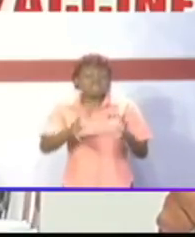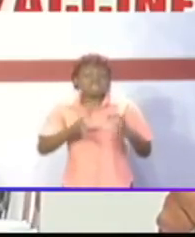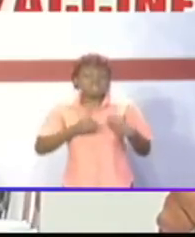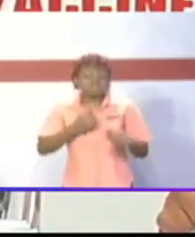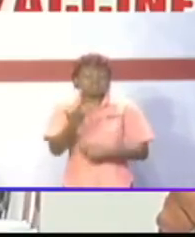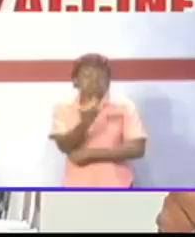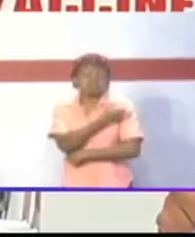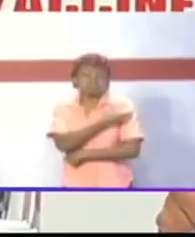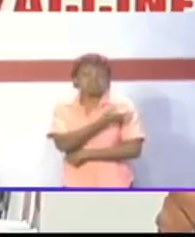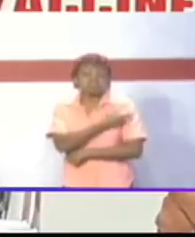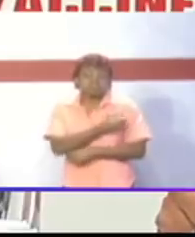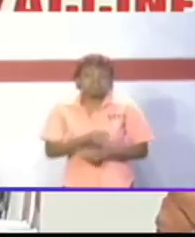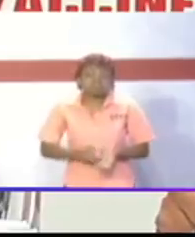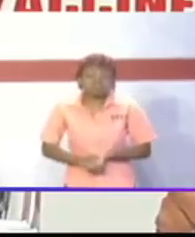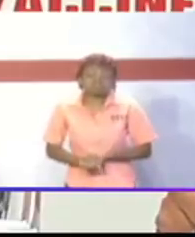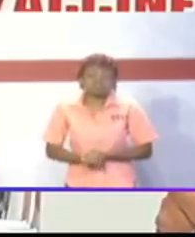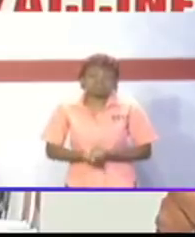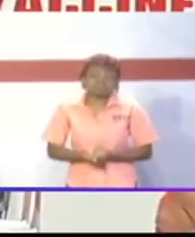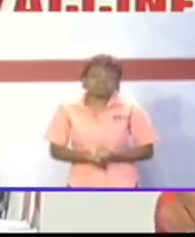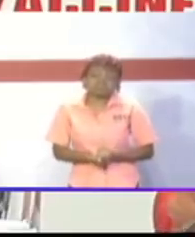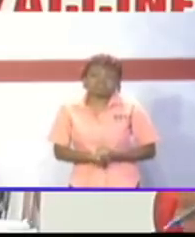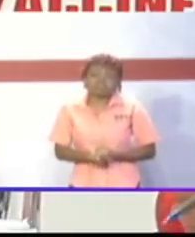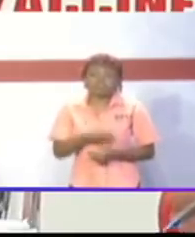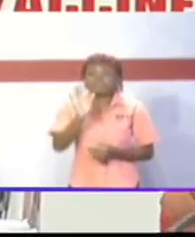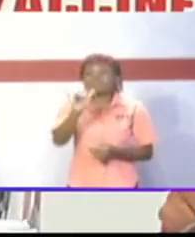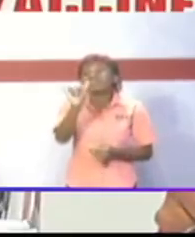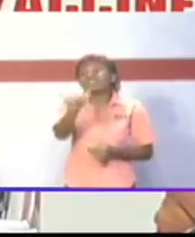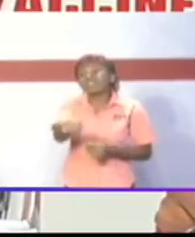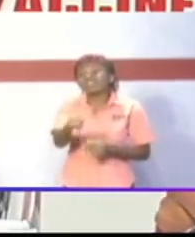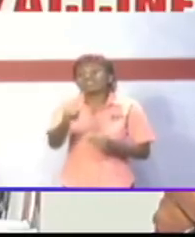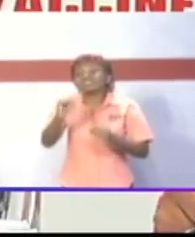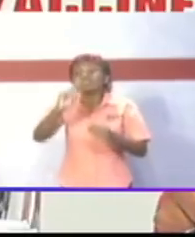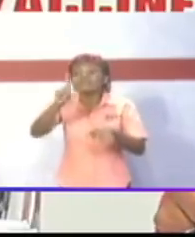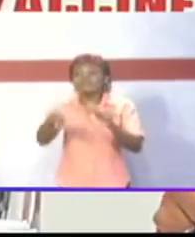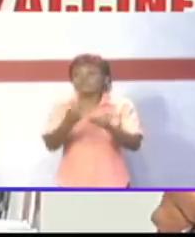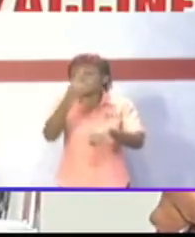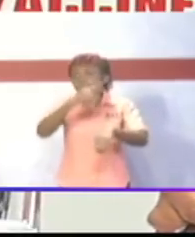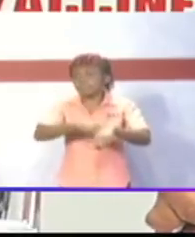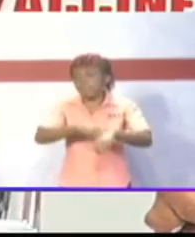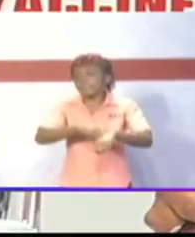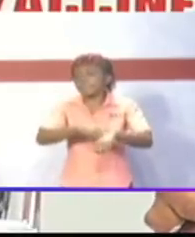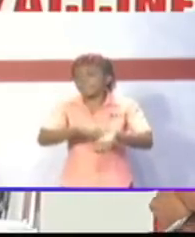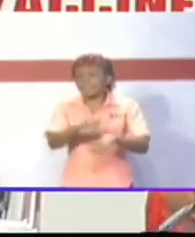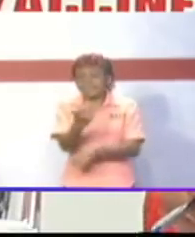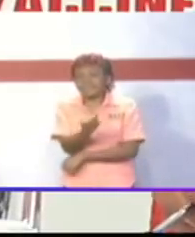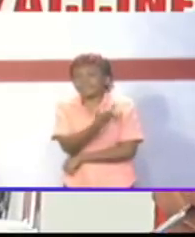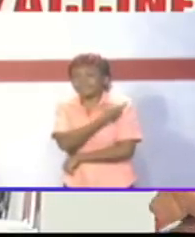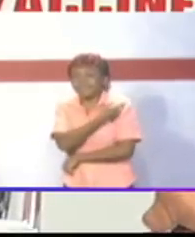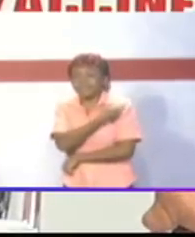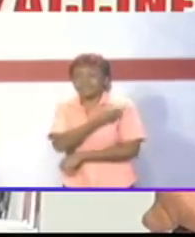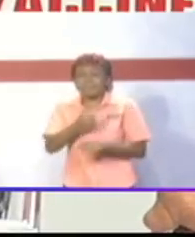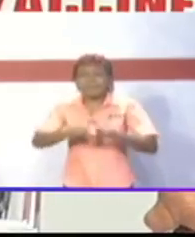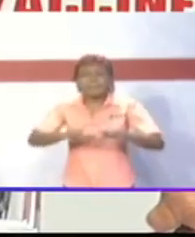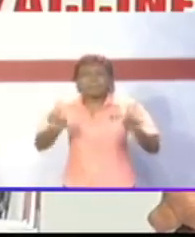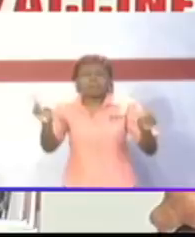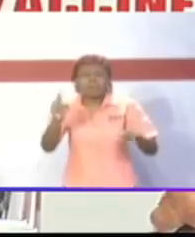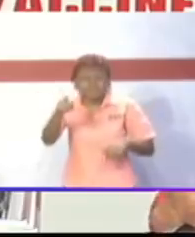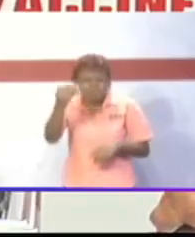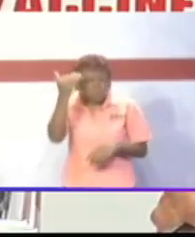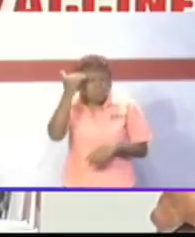1 dose on the way to being fully vaccinated. That has been the trend for the past 3 weeks or so, Monday to